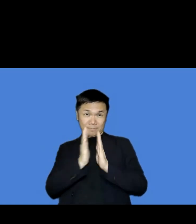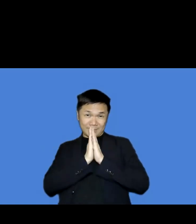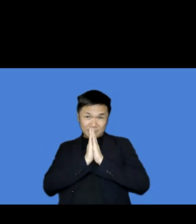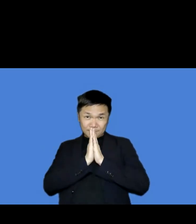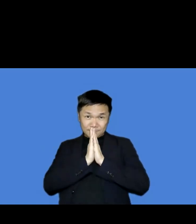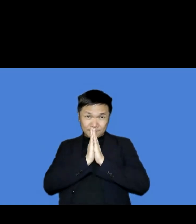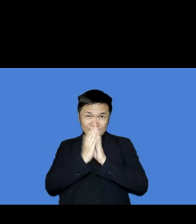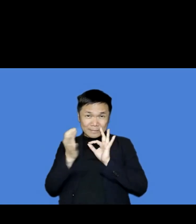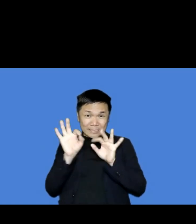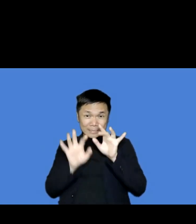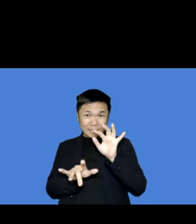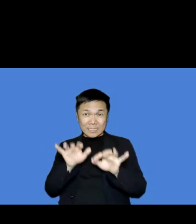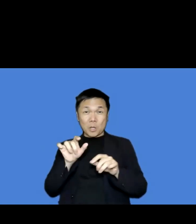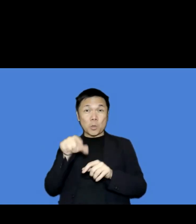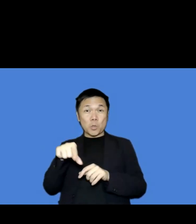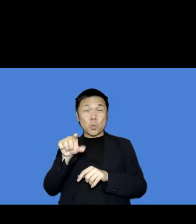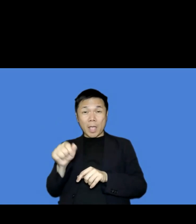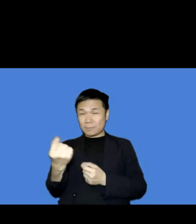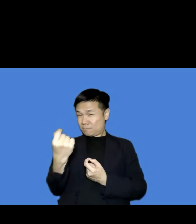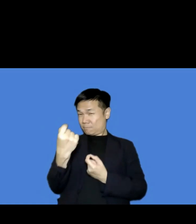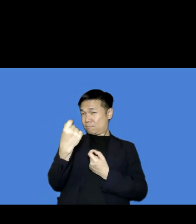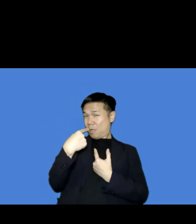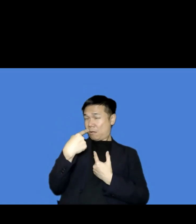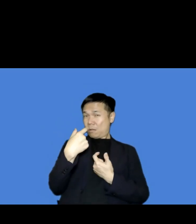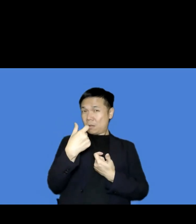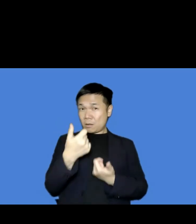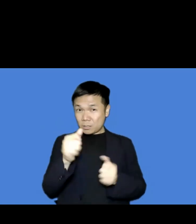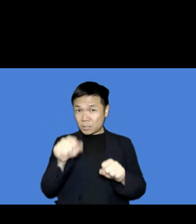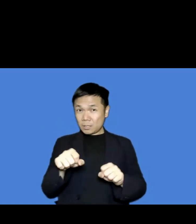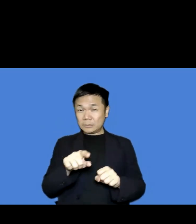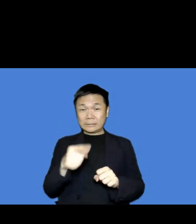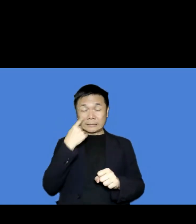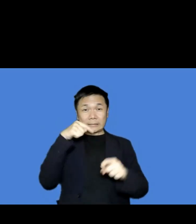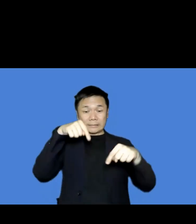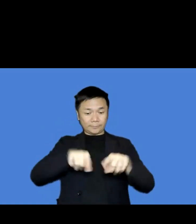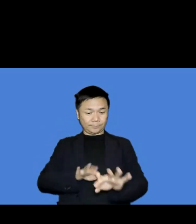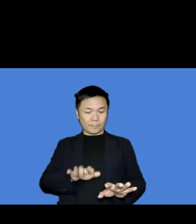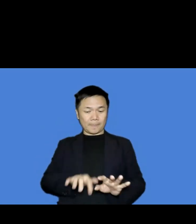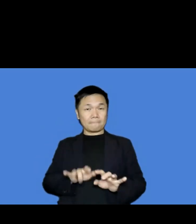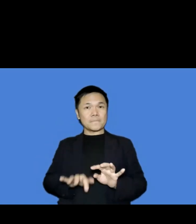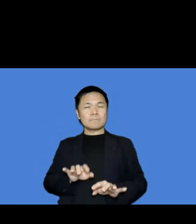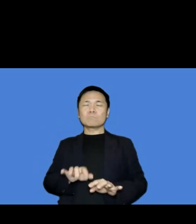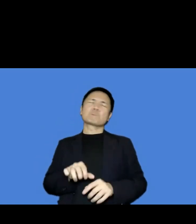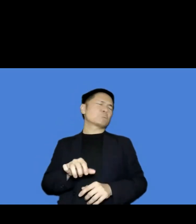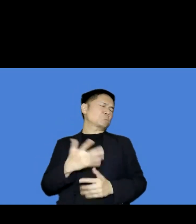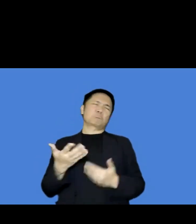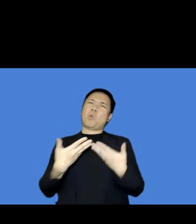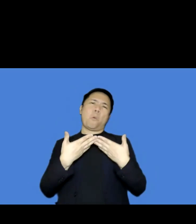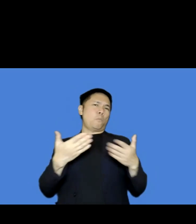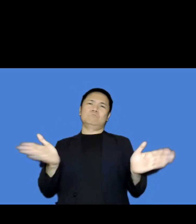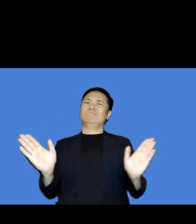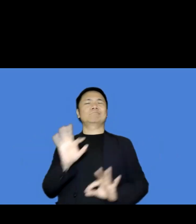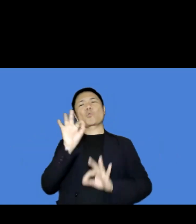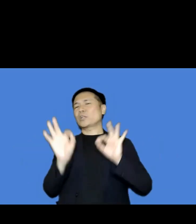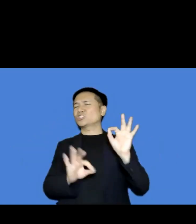The Q&A box is at the bottom of the screen, and it can be used to enter any questions that you may have.